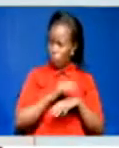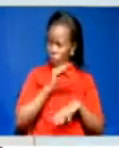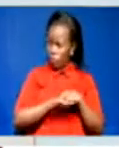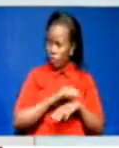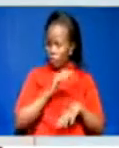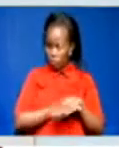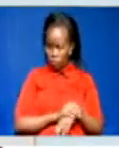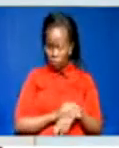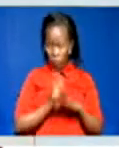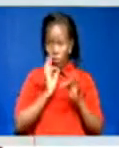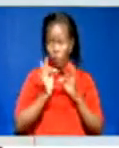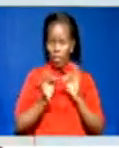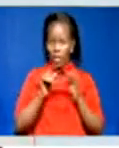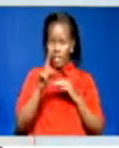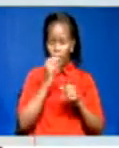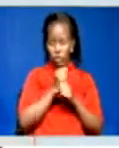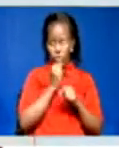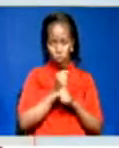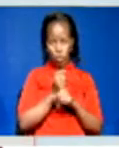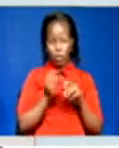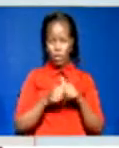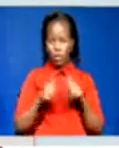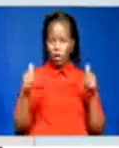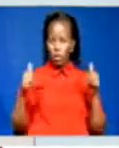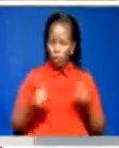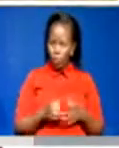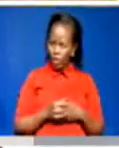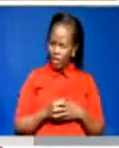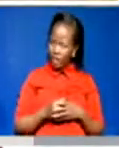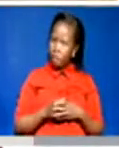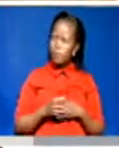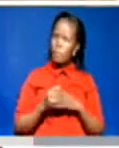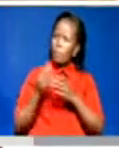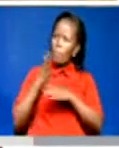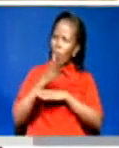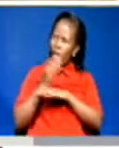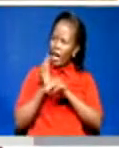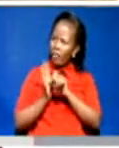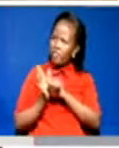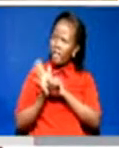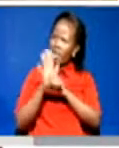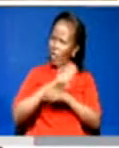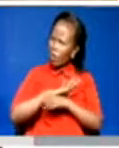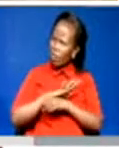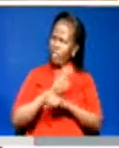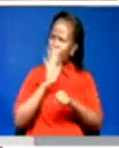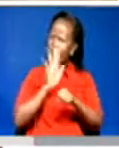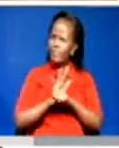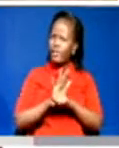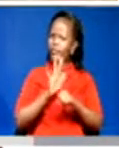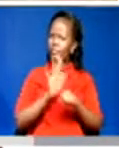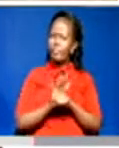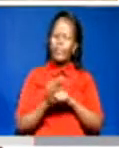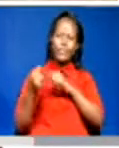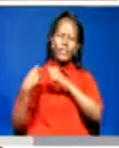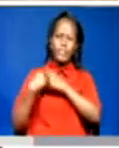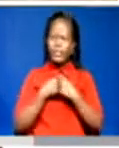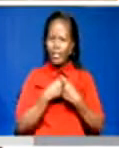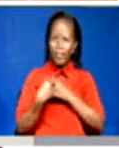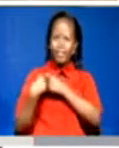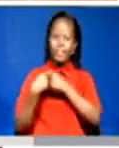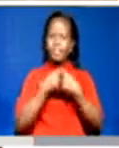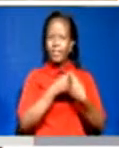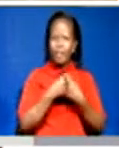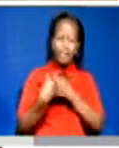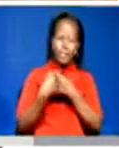you do it the right way. Mm-hmm. And after the COVID-19 pandemic, a lot of challenges came about even in the housing sector.